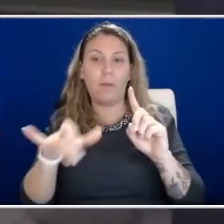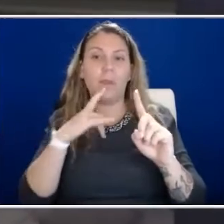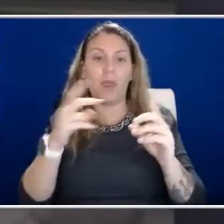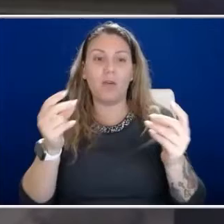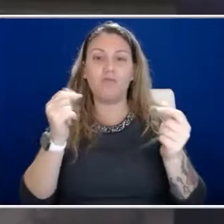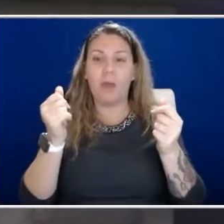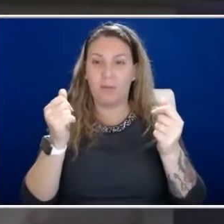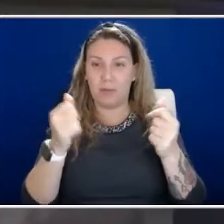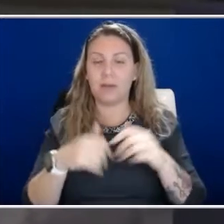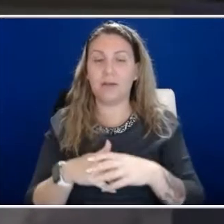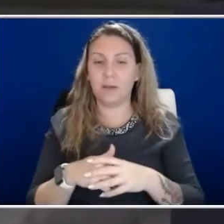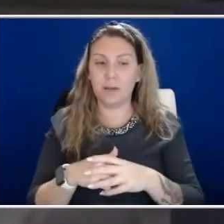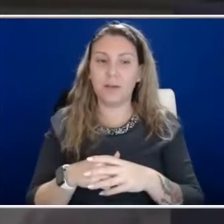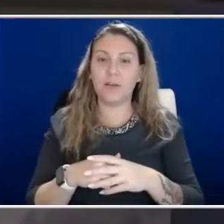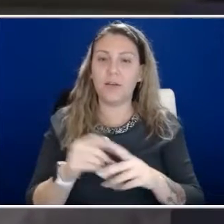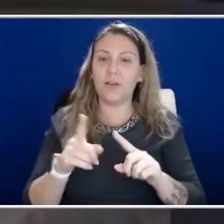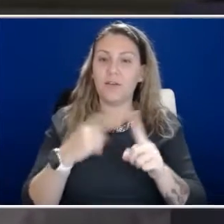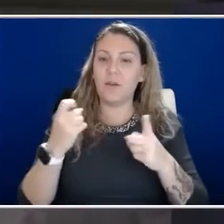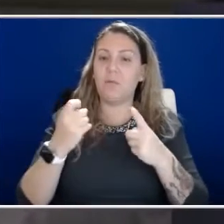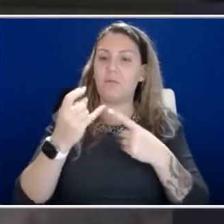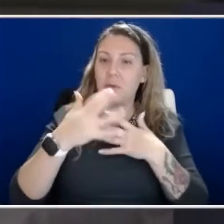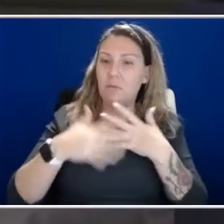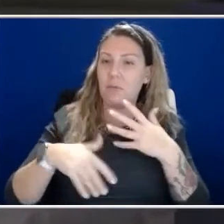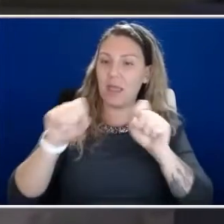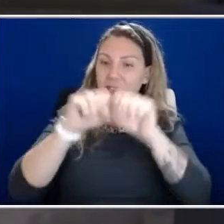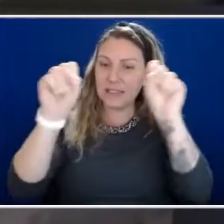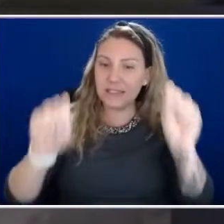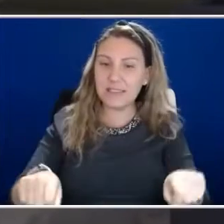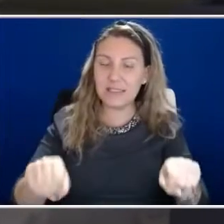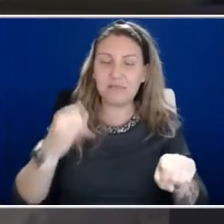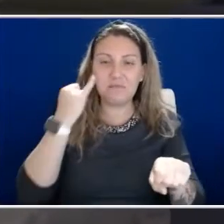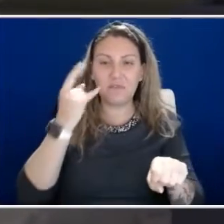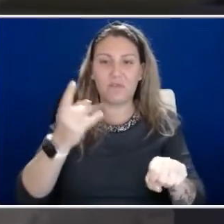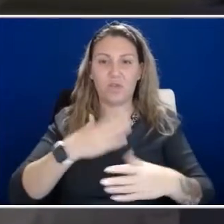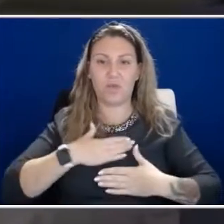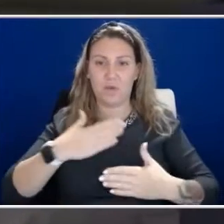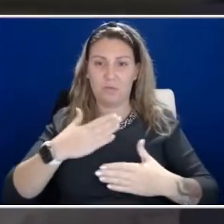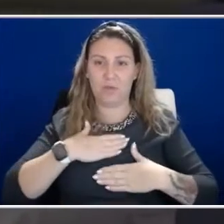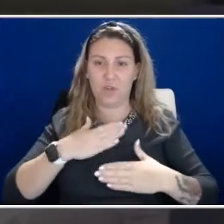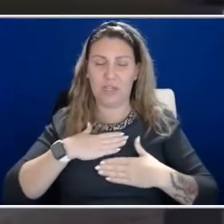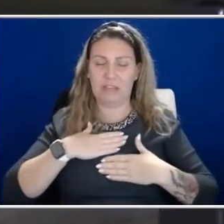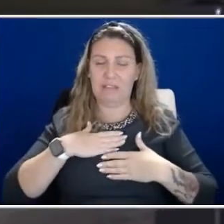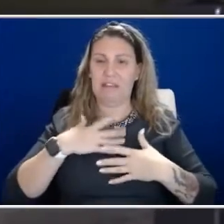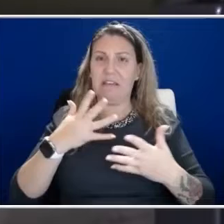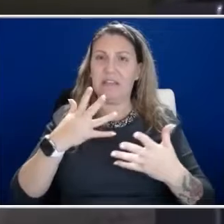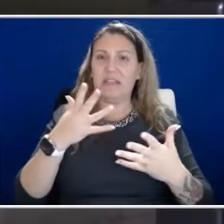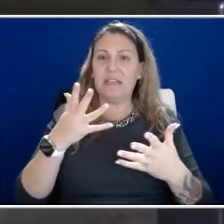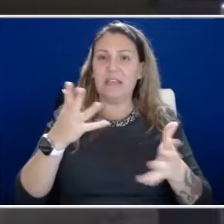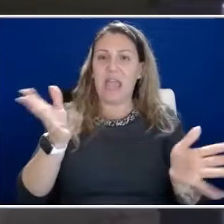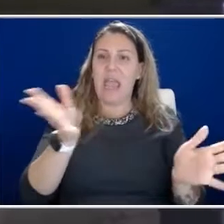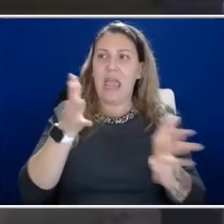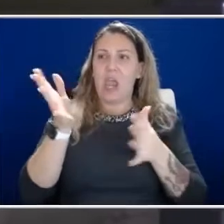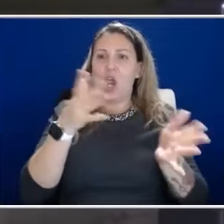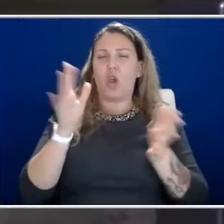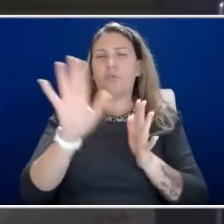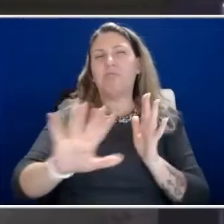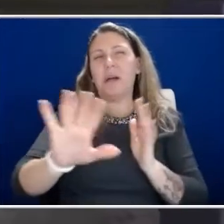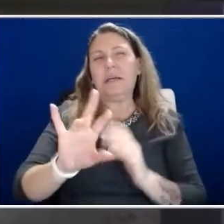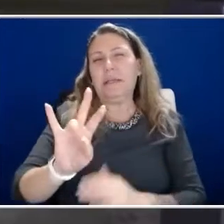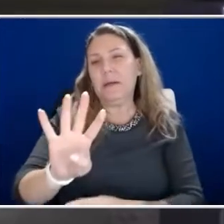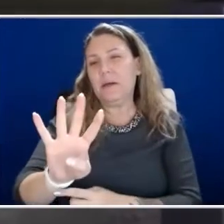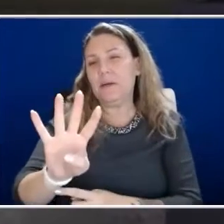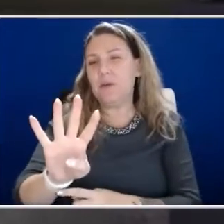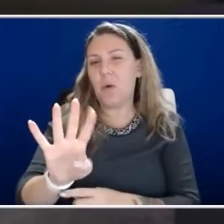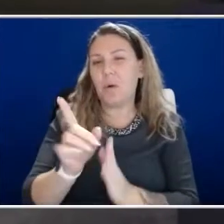blood system. And if you were to breathe air, it would take about 74 minutes to clear the carbon